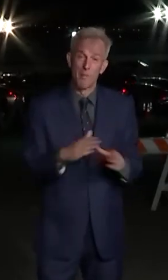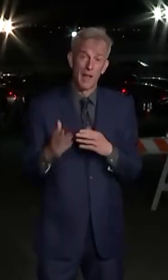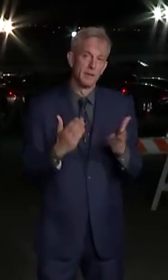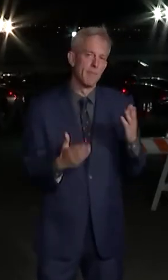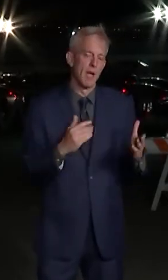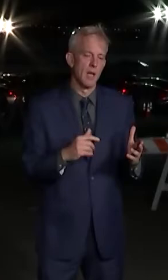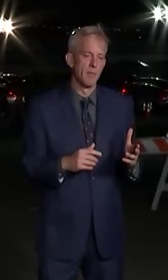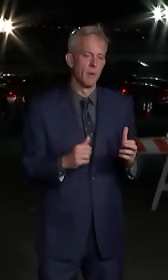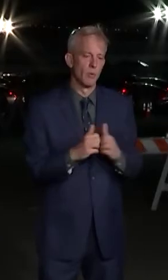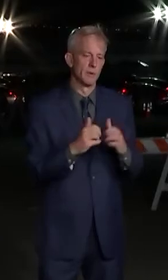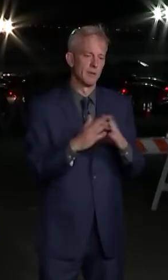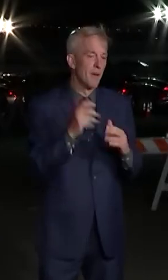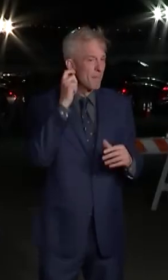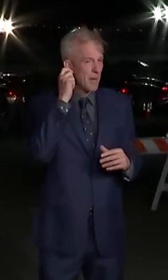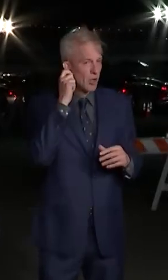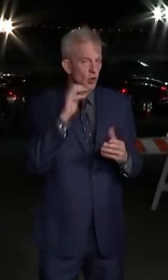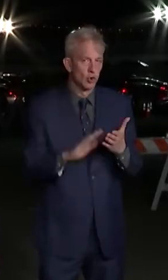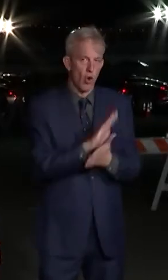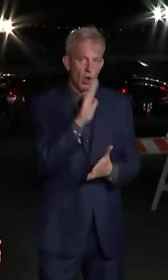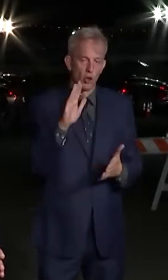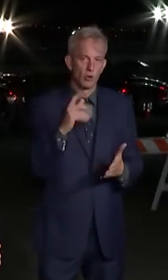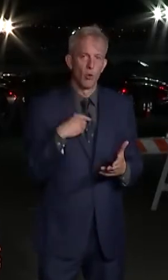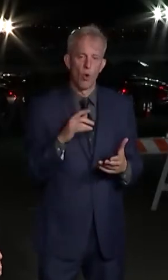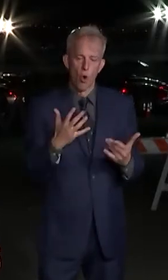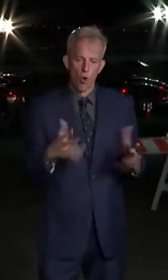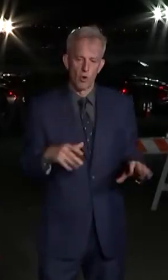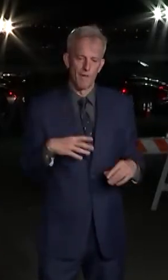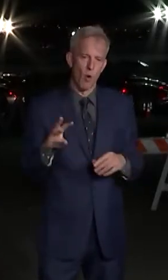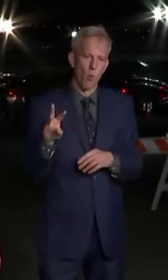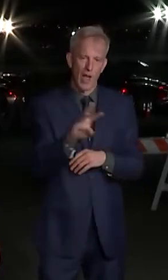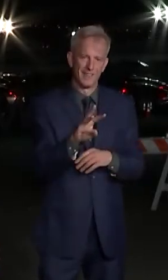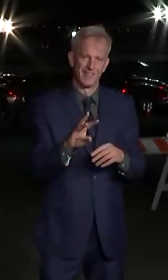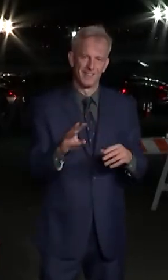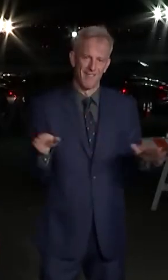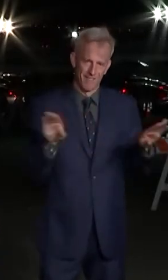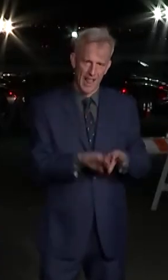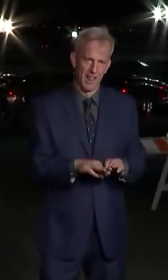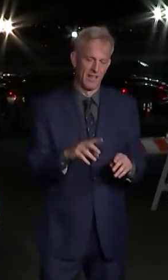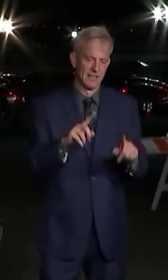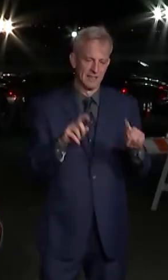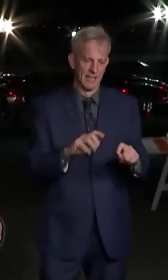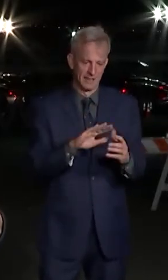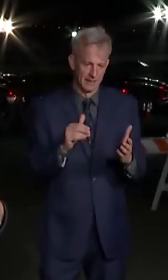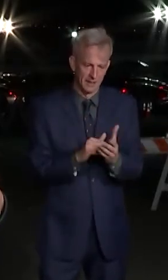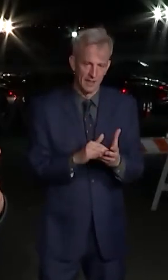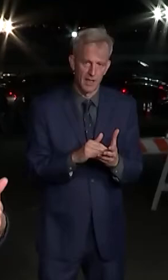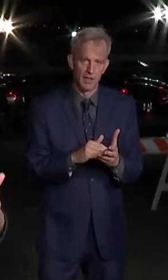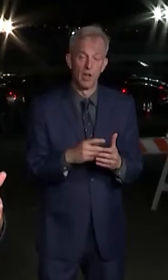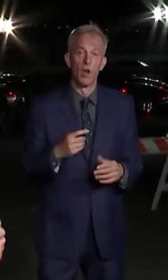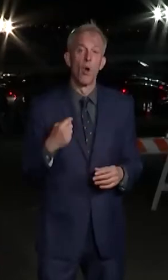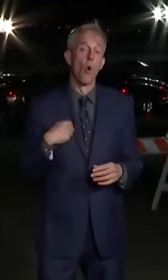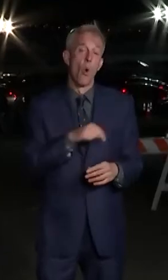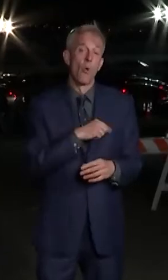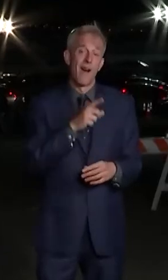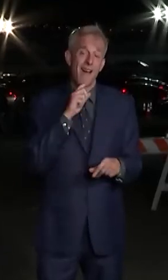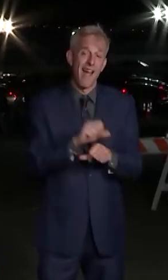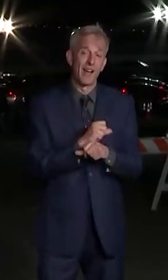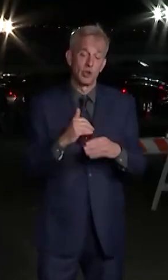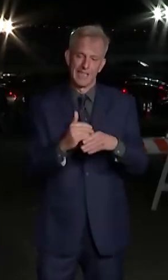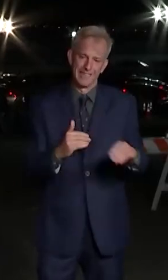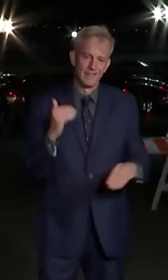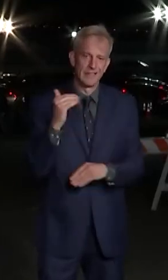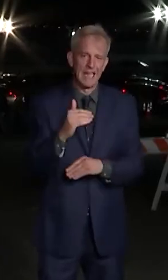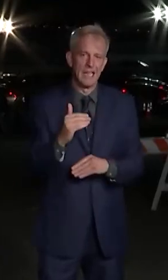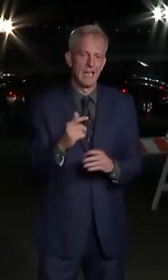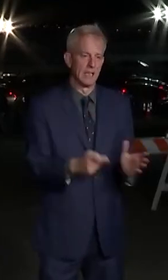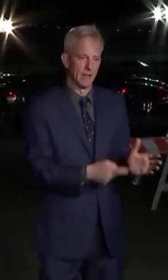need to open, and we already have a West Valley testing center. So that is holding beautifully. We're meeting the need, actually exceeding the need. In terms of whether